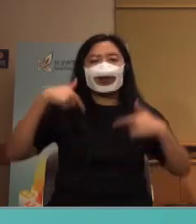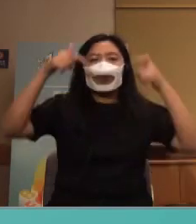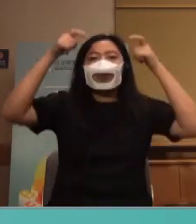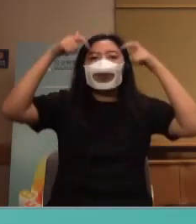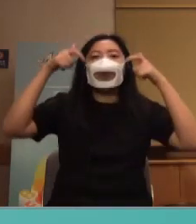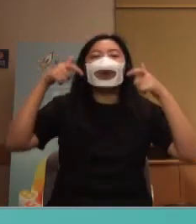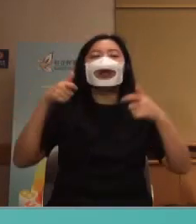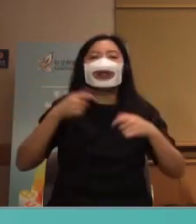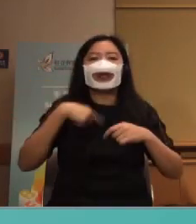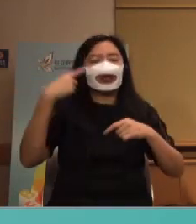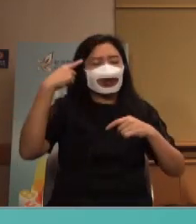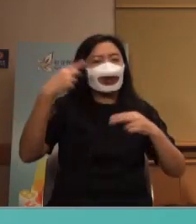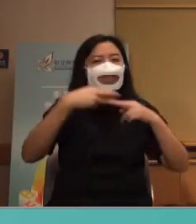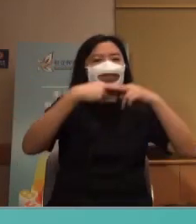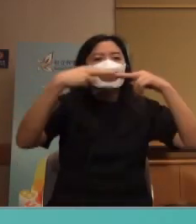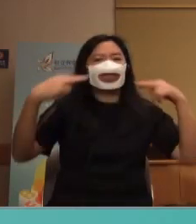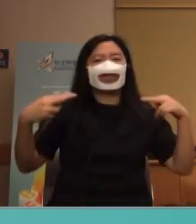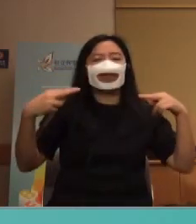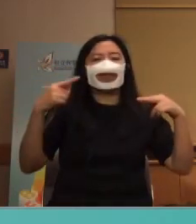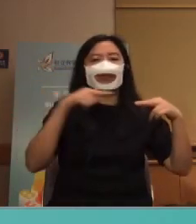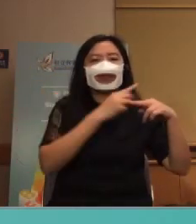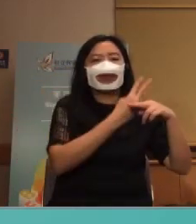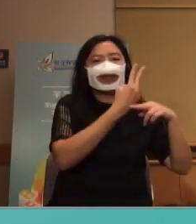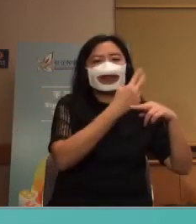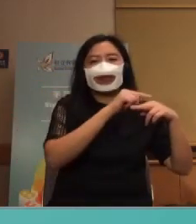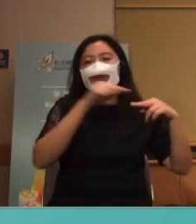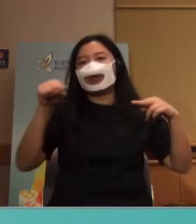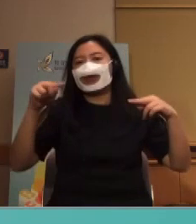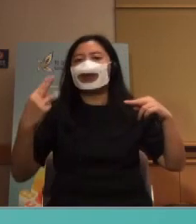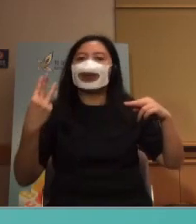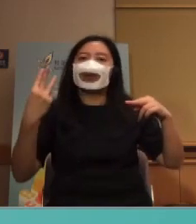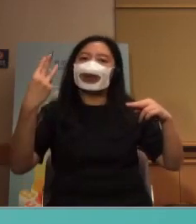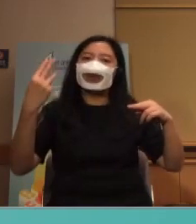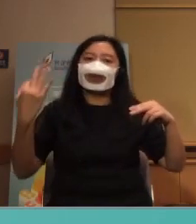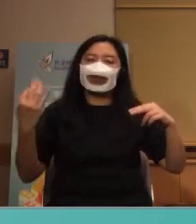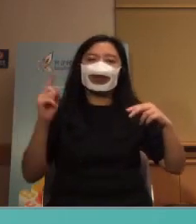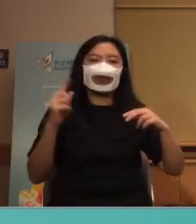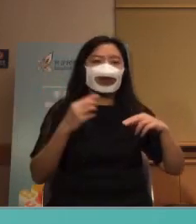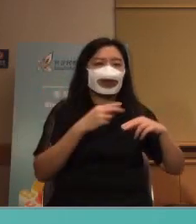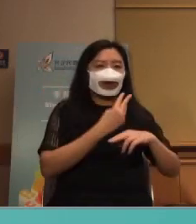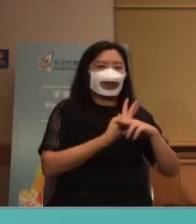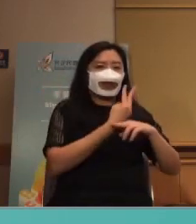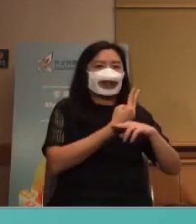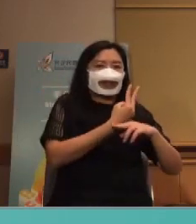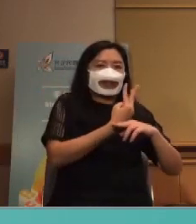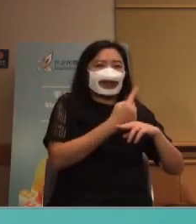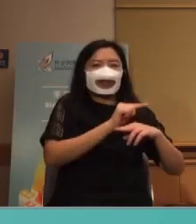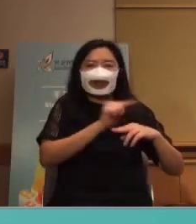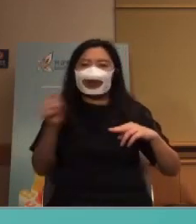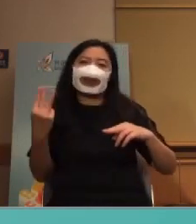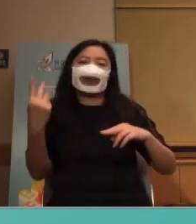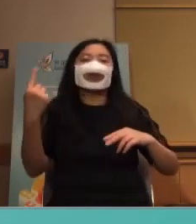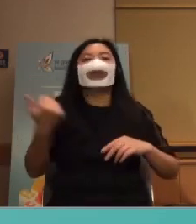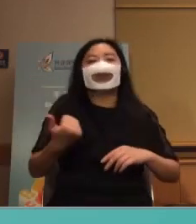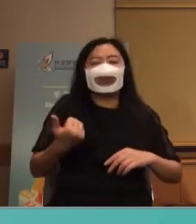So interchangeable, right? So in terms of that question, I would say DGen people